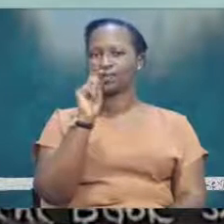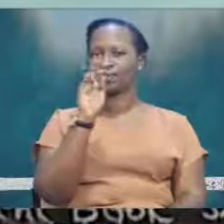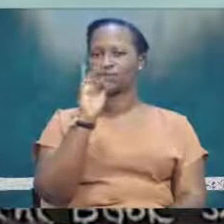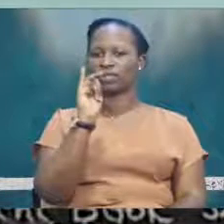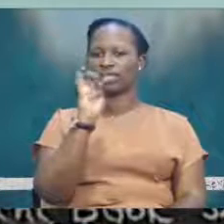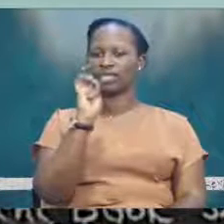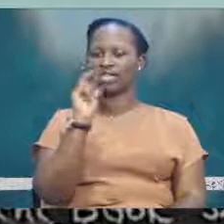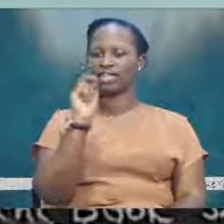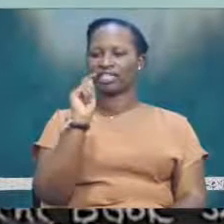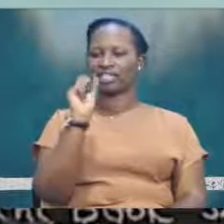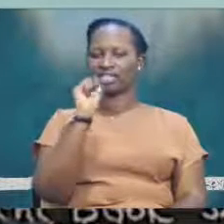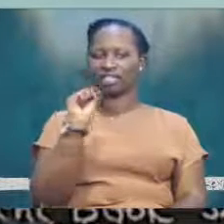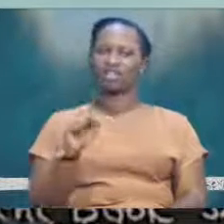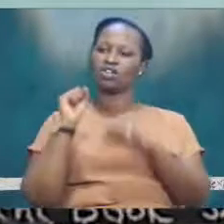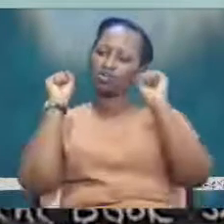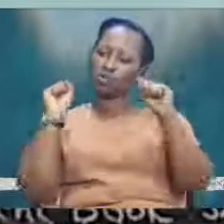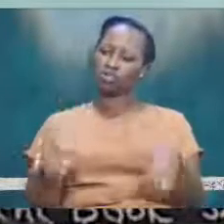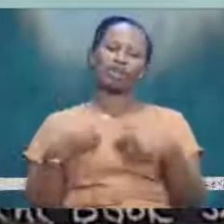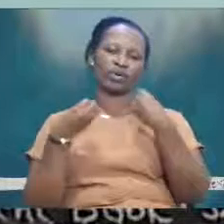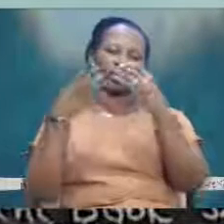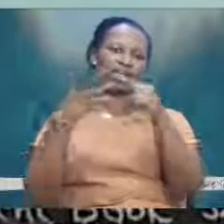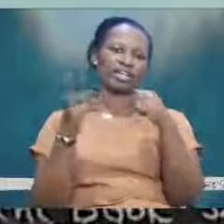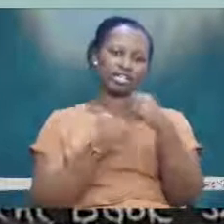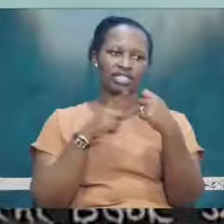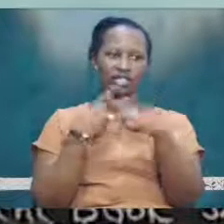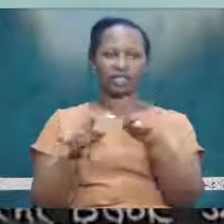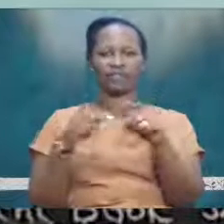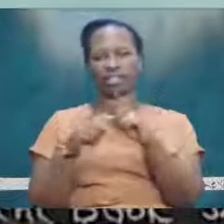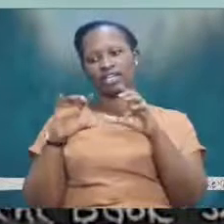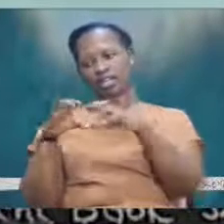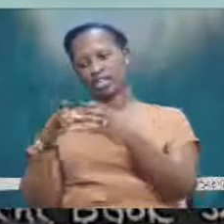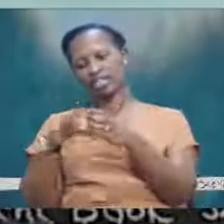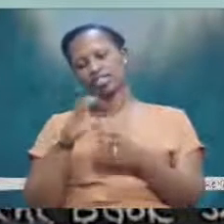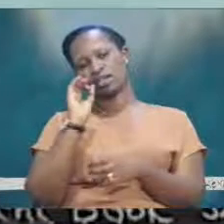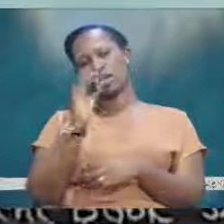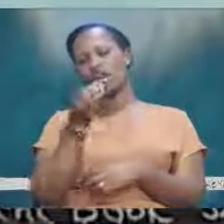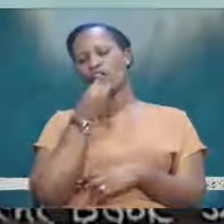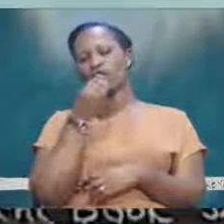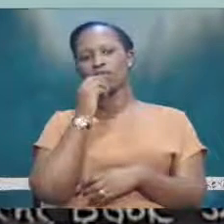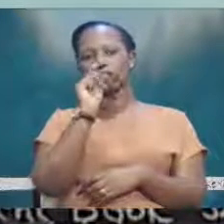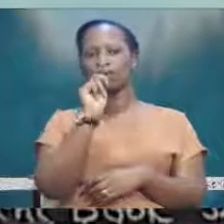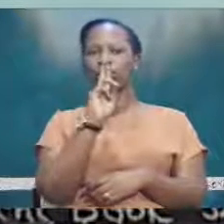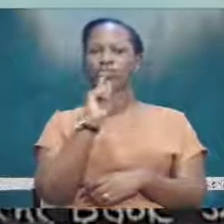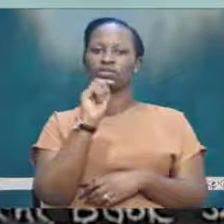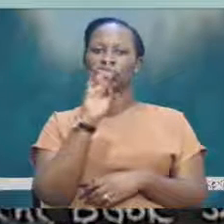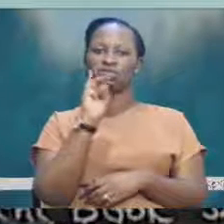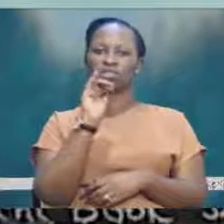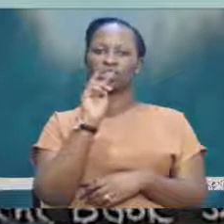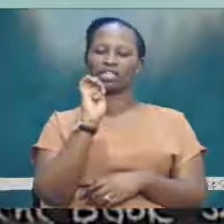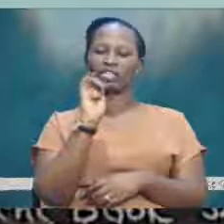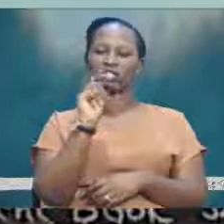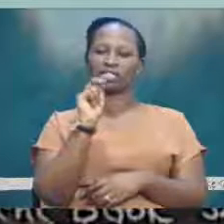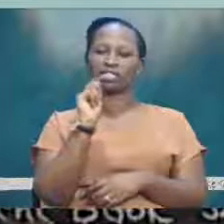be able to give 6 different classes of food nutrients which are needed by the